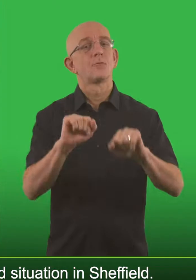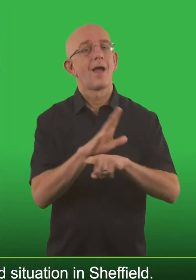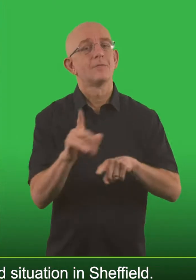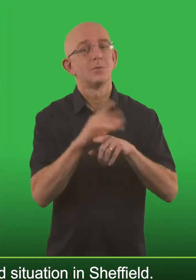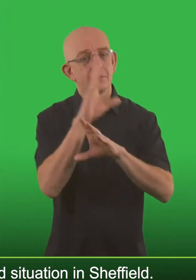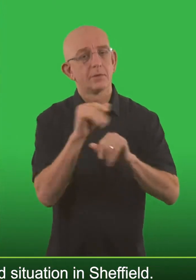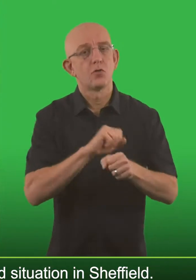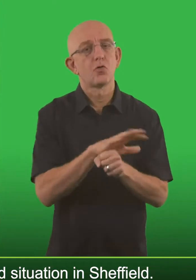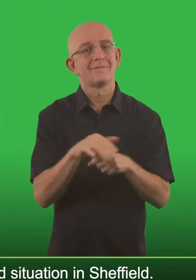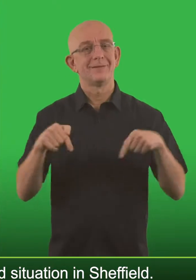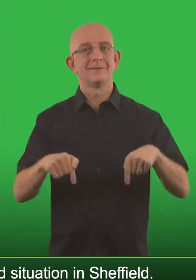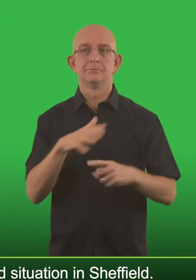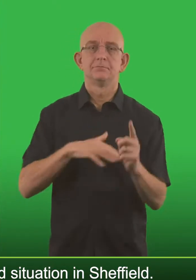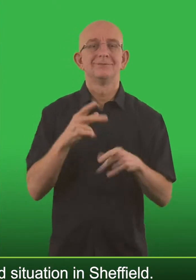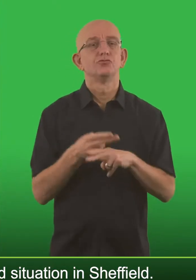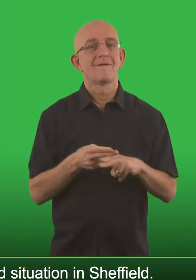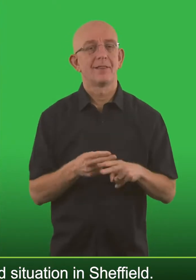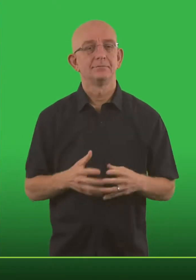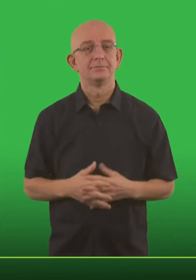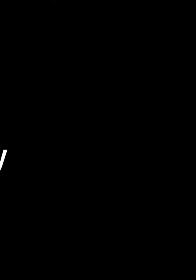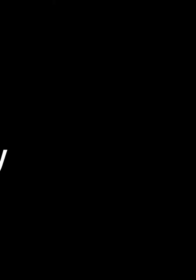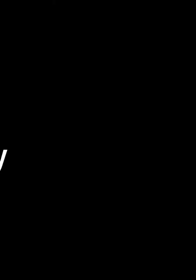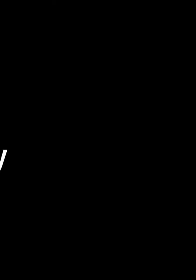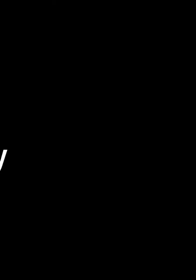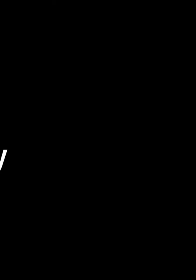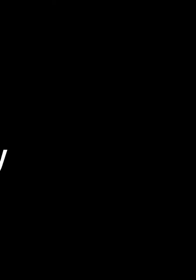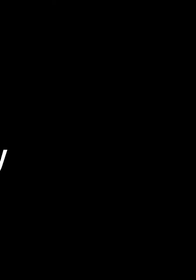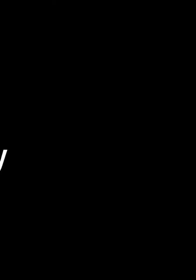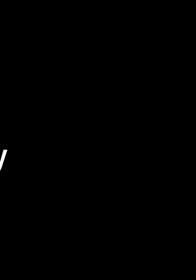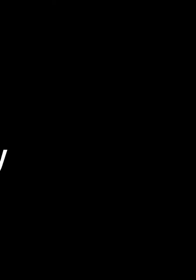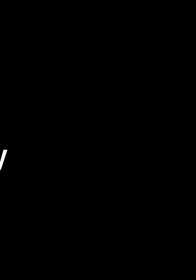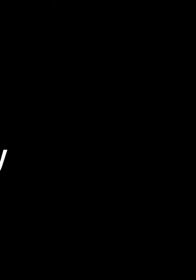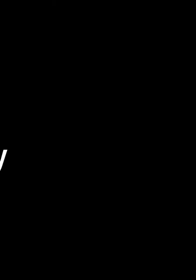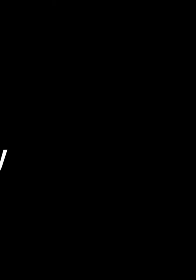Hello, this is your weekly update on the COVID situation in Sheffield.